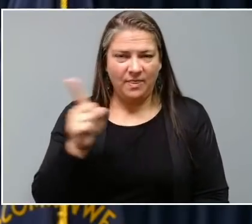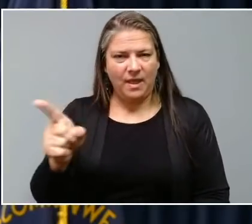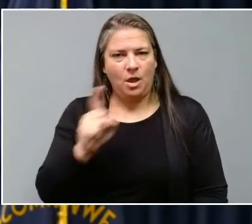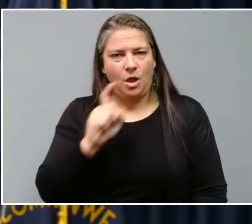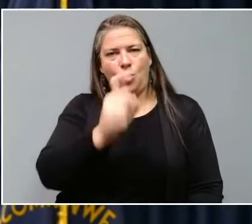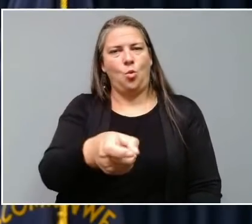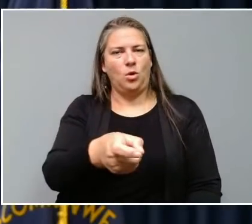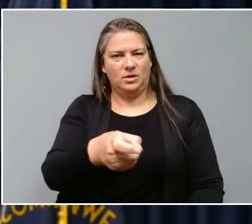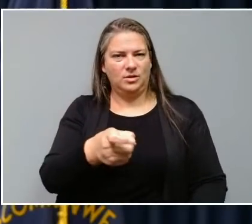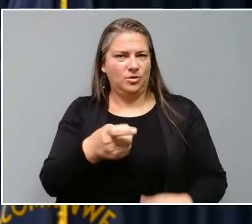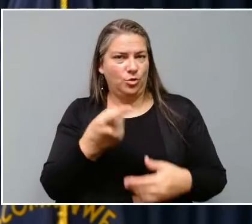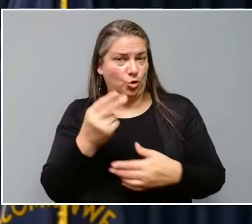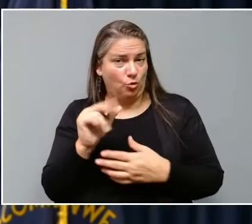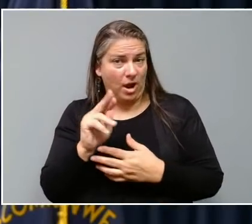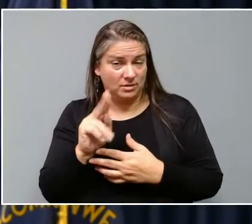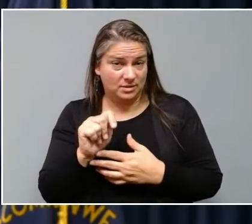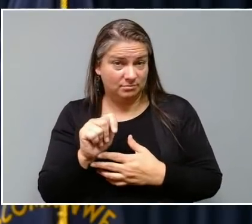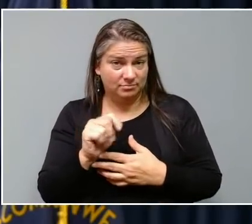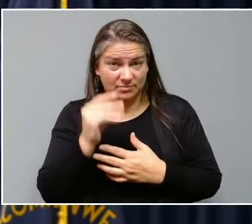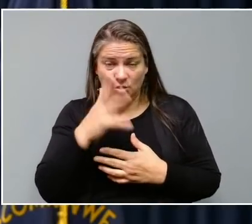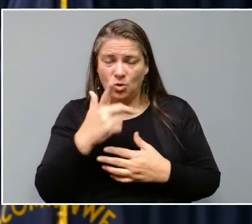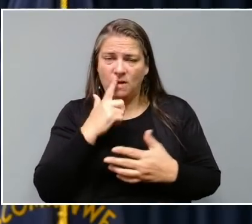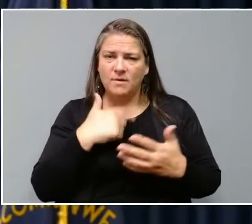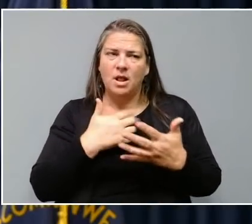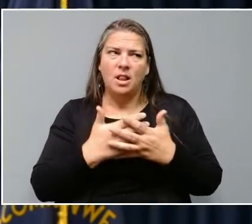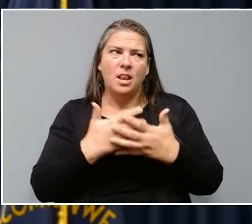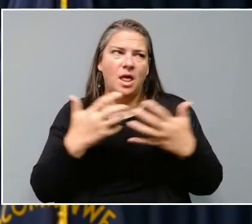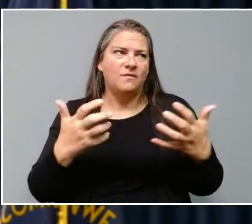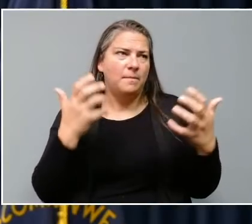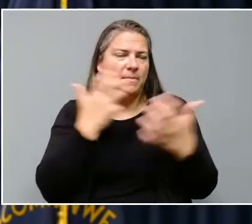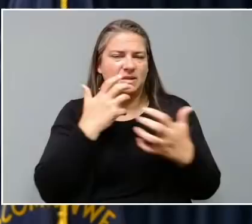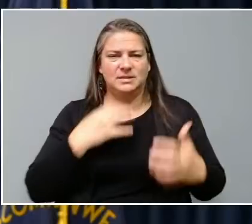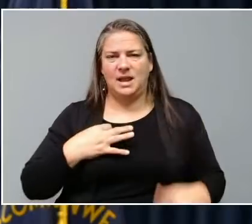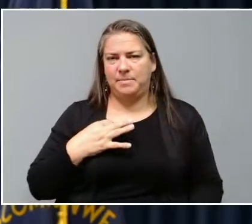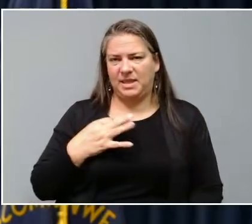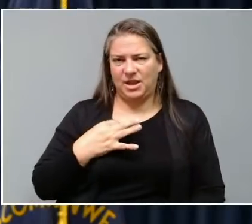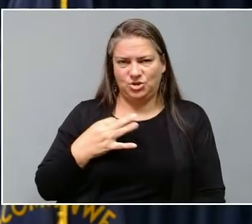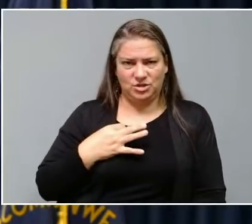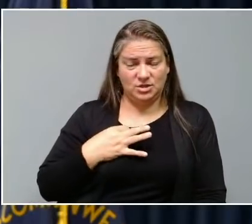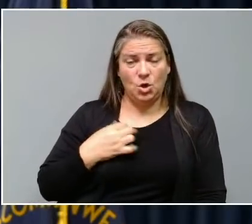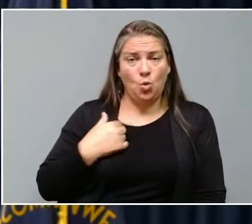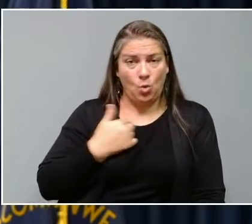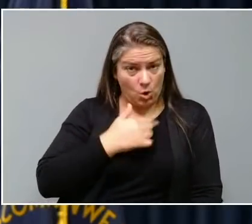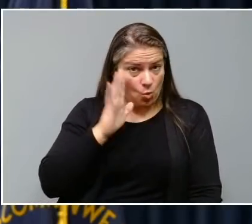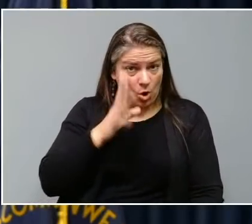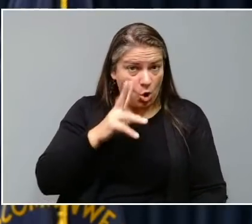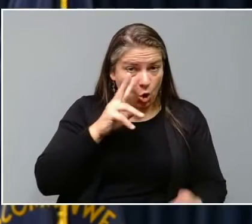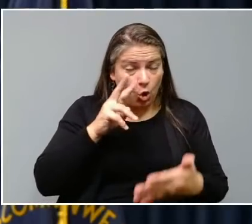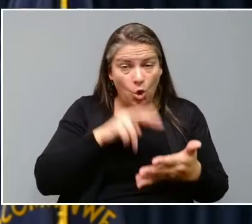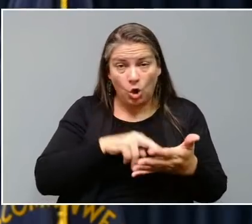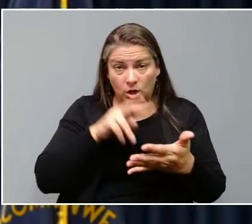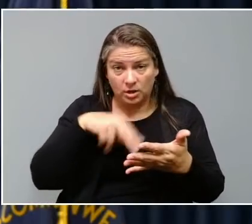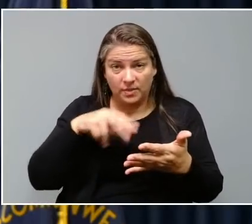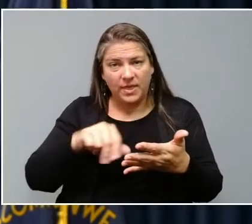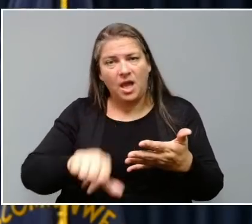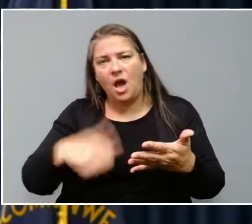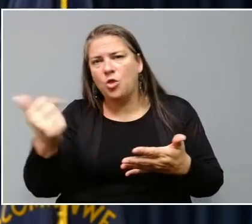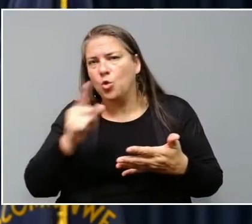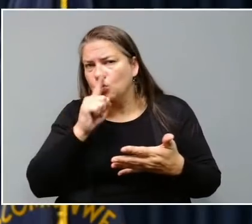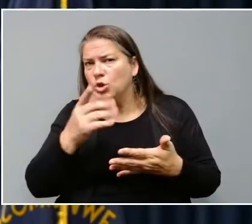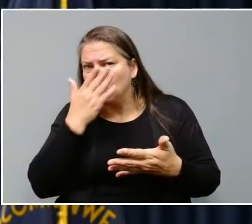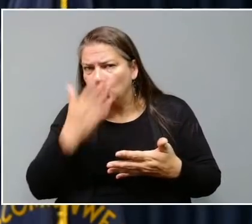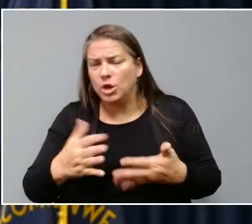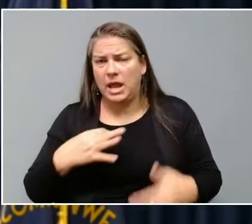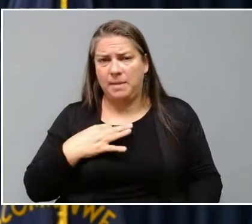say, there were a lot of amazing applications, and we are going to be looking over those other really good applications